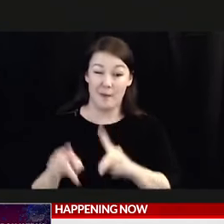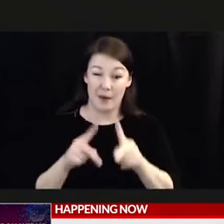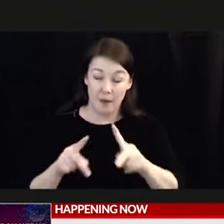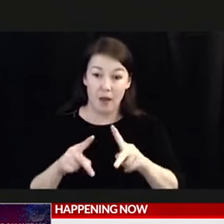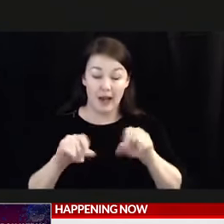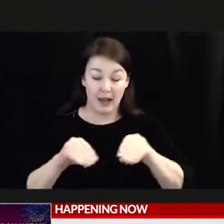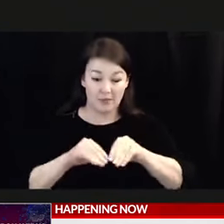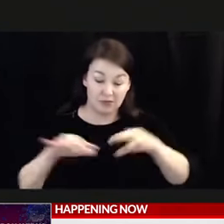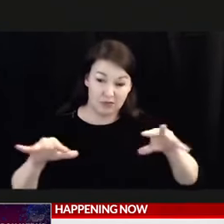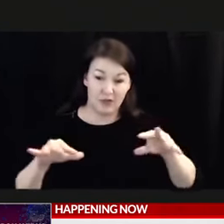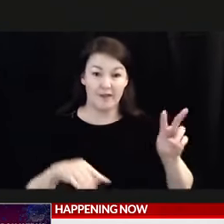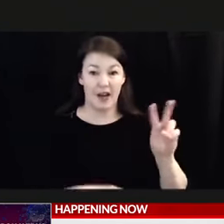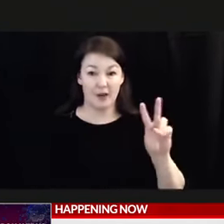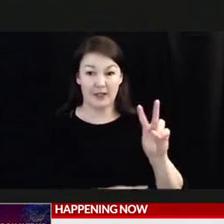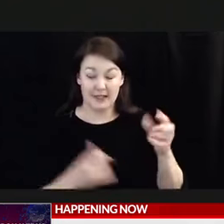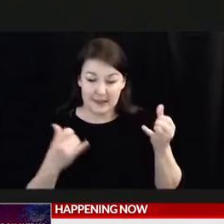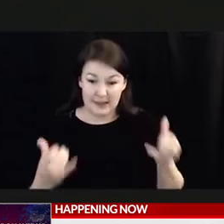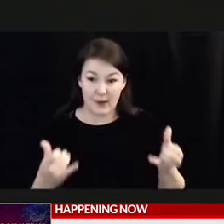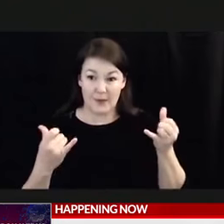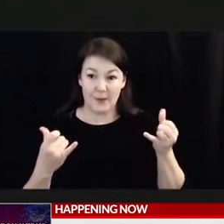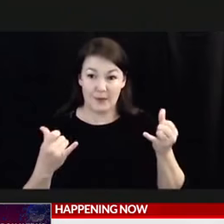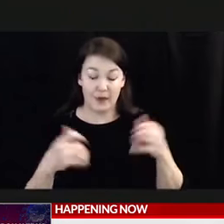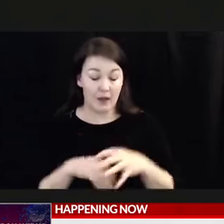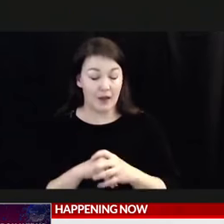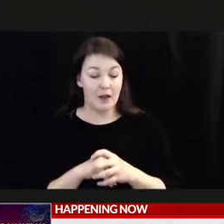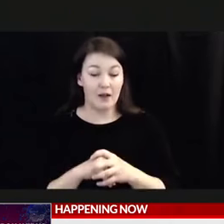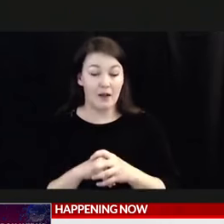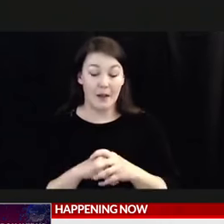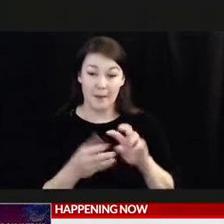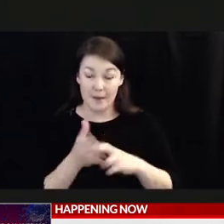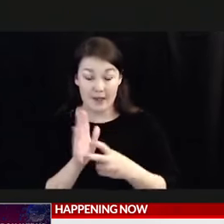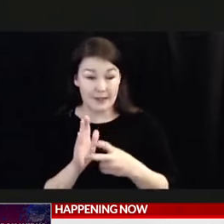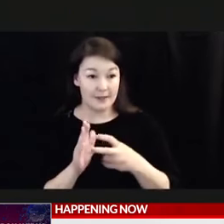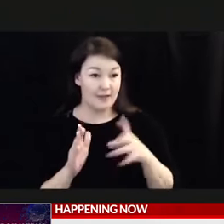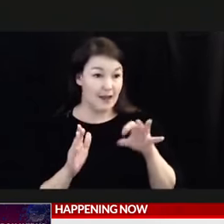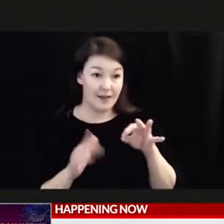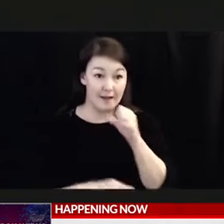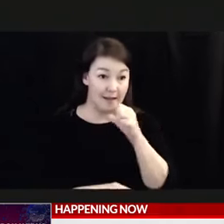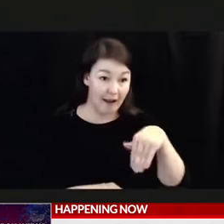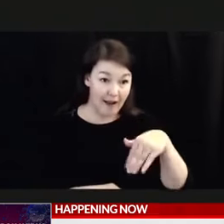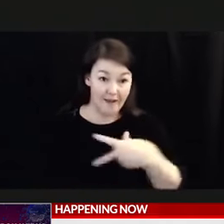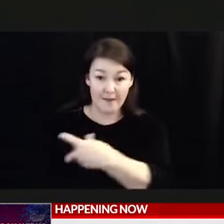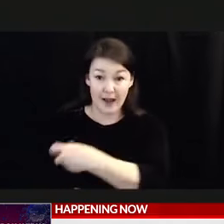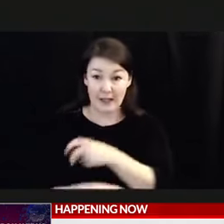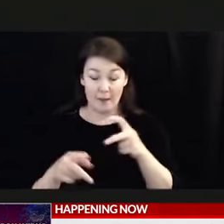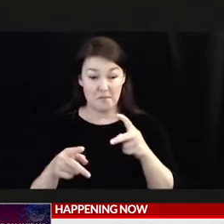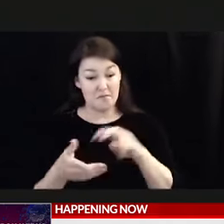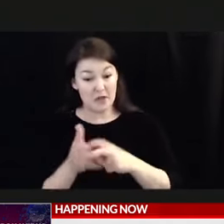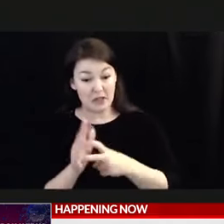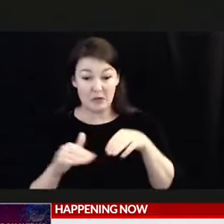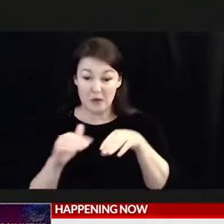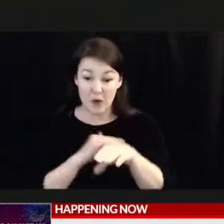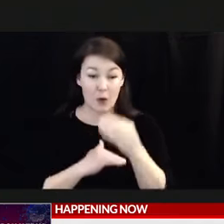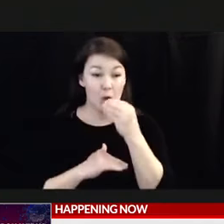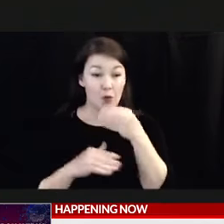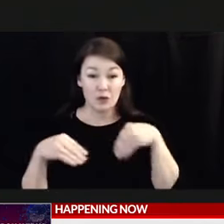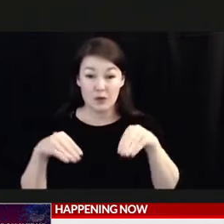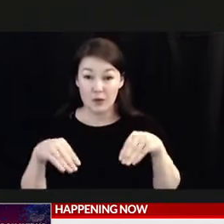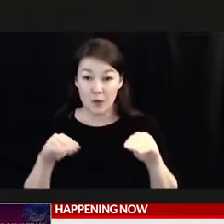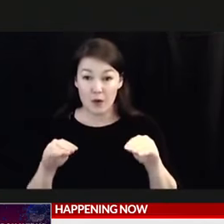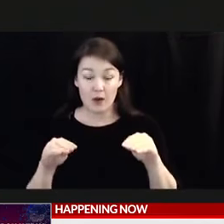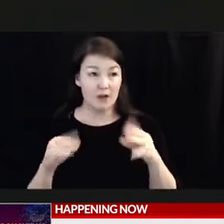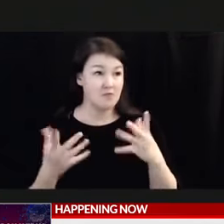with COVID as we speak. That means that if you are unvaccinated, a regular trip to the grocery store, a